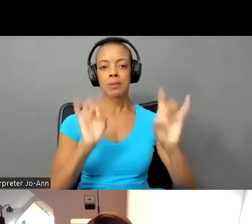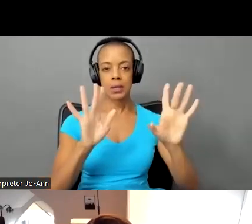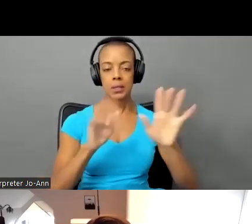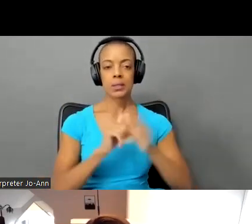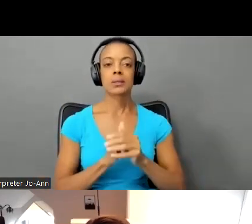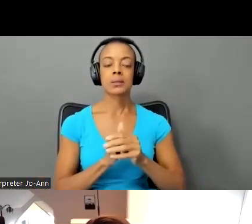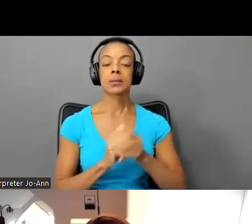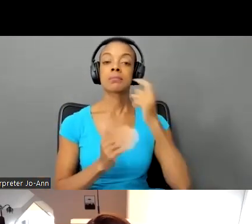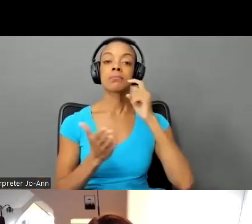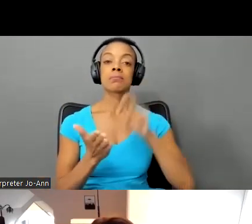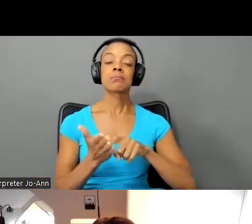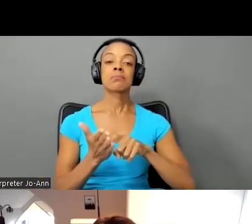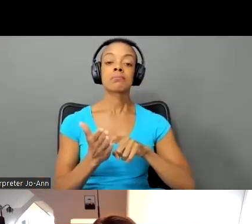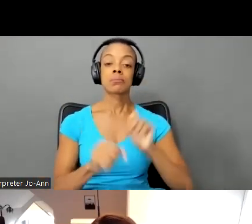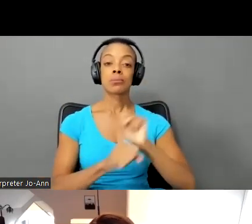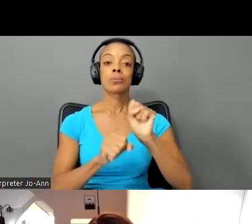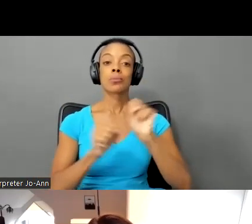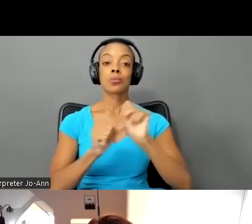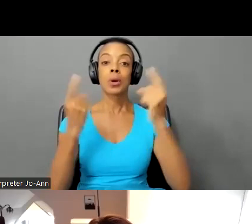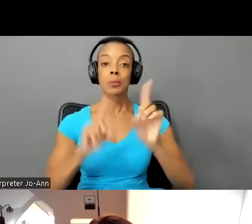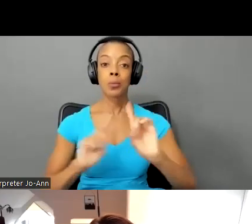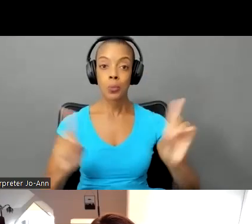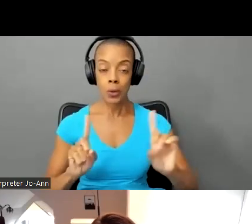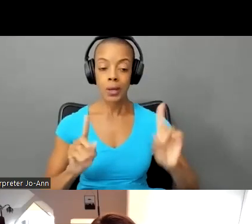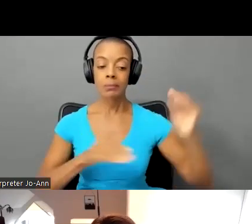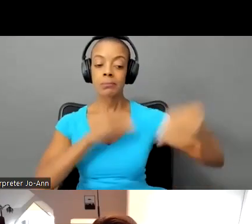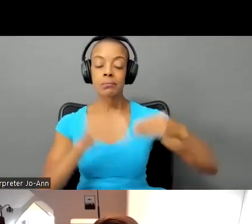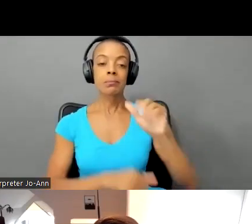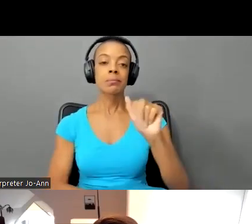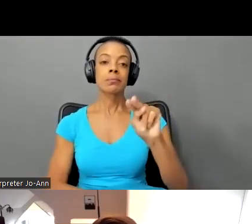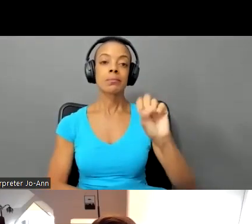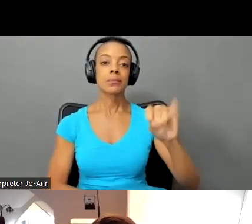is located on the traditional lands of the Anishinaabe,